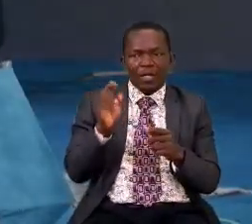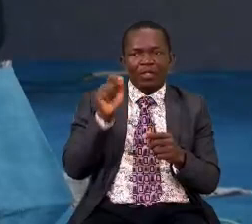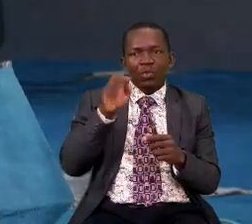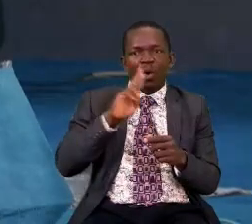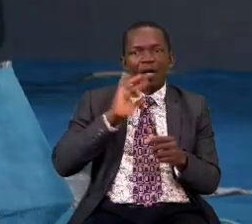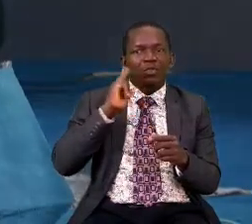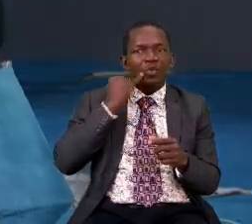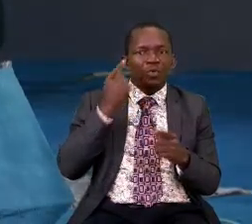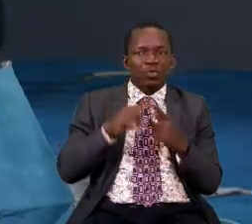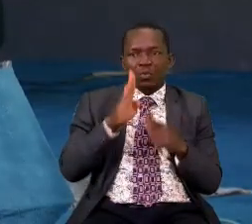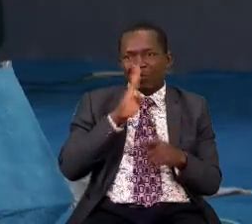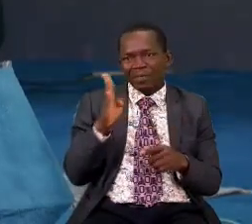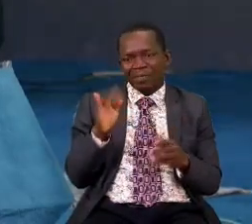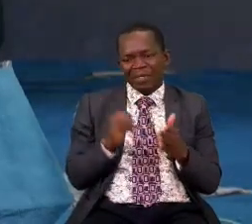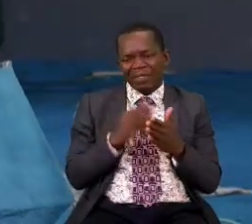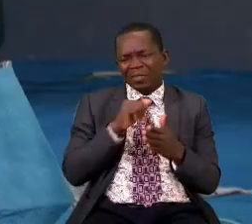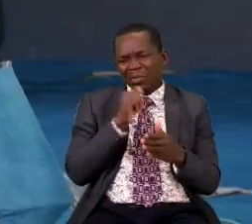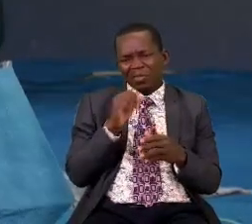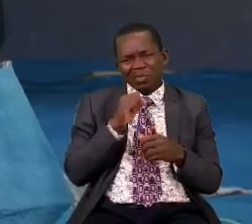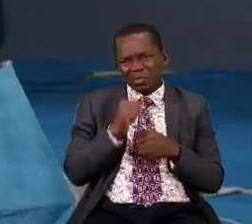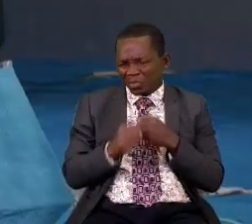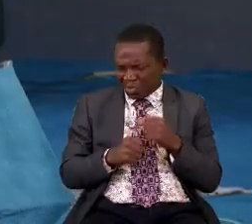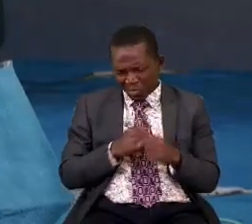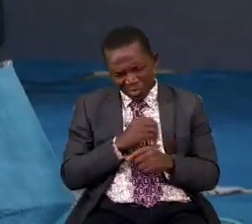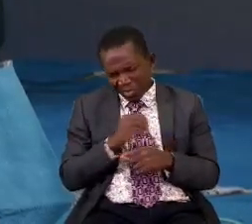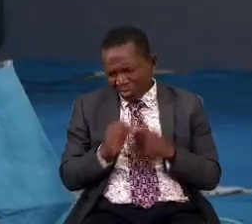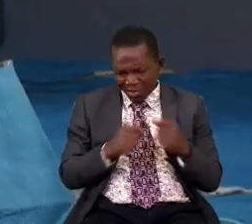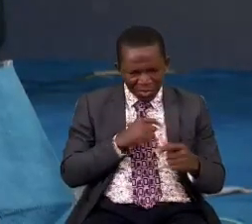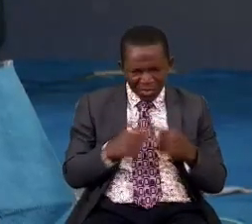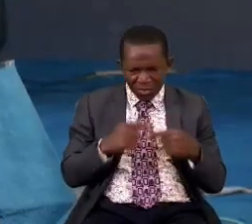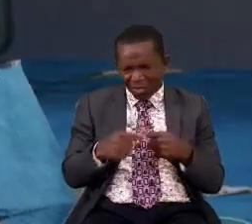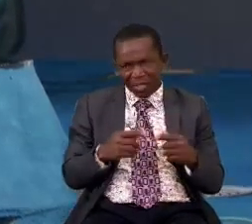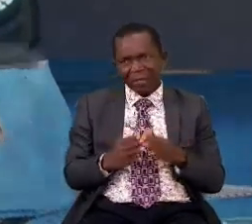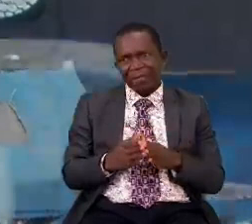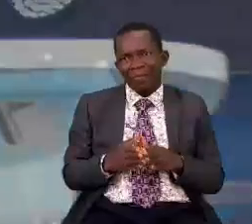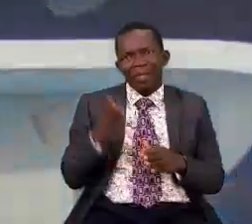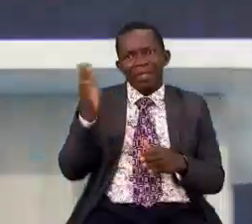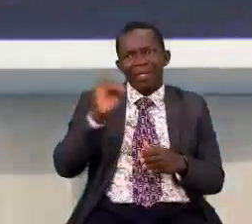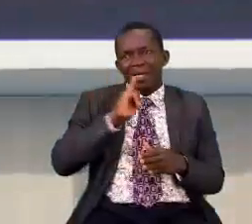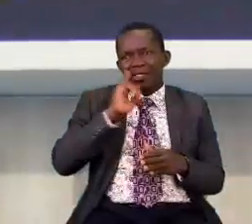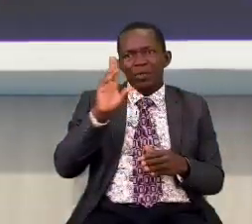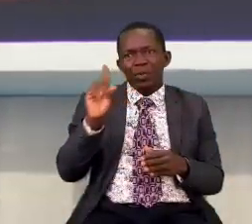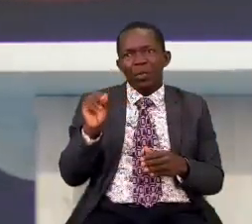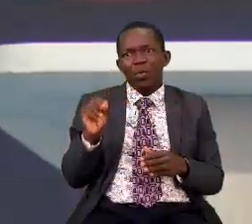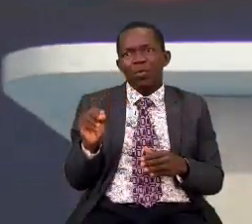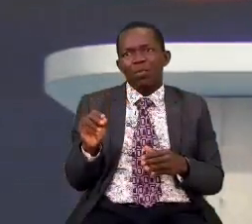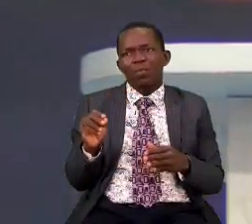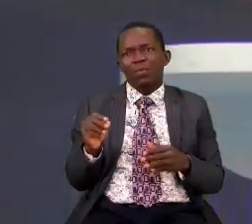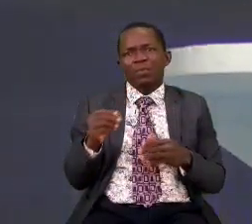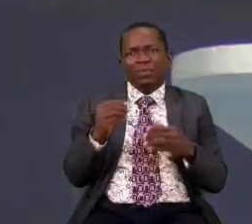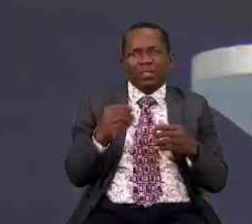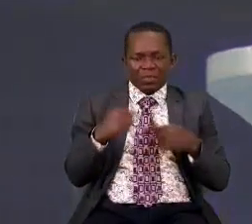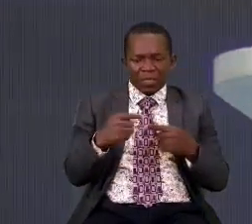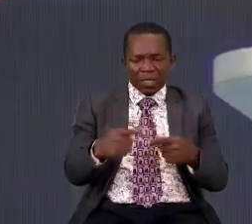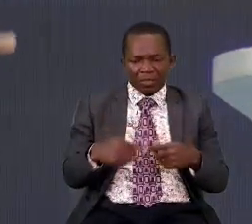with Peter with James of John there's no struggling here now there's no campaign Paul